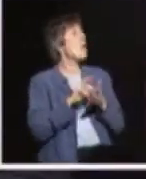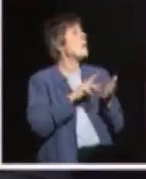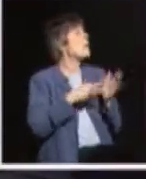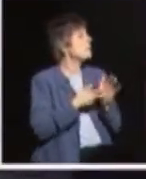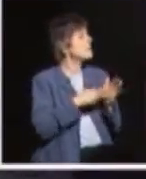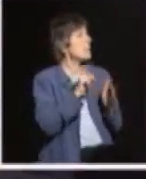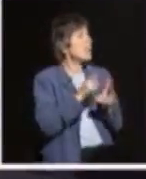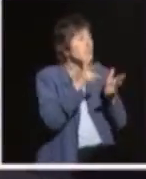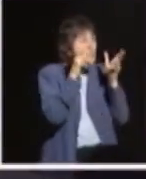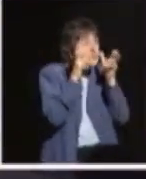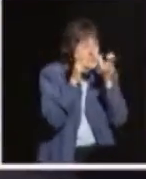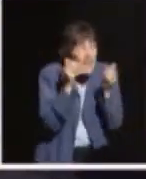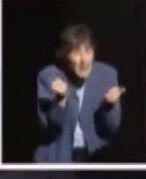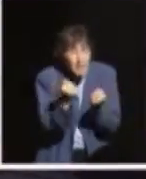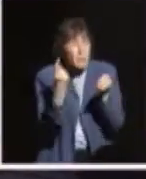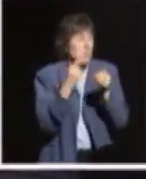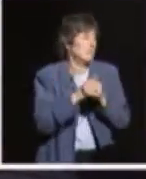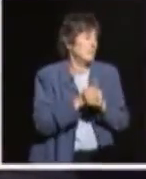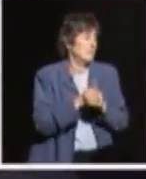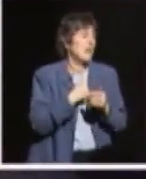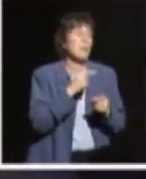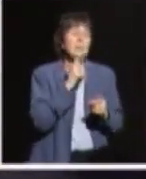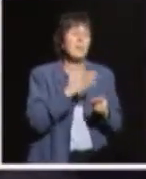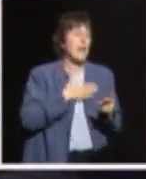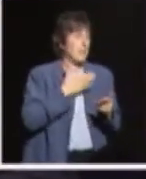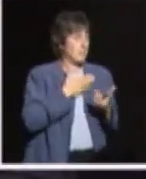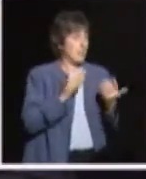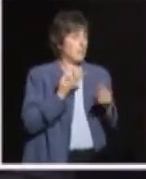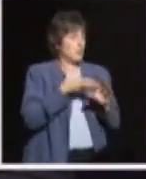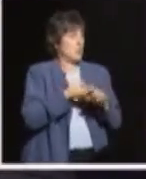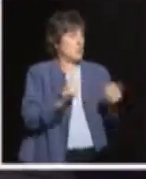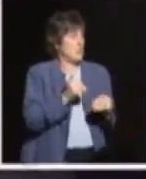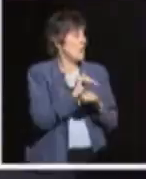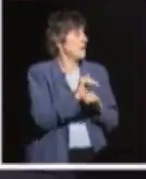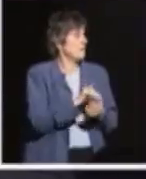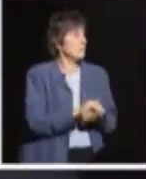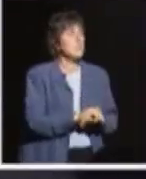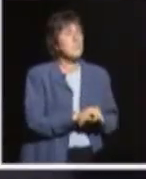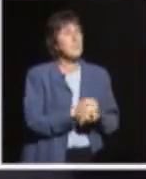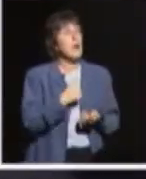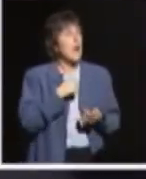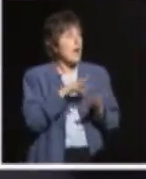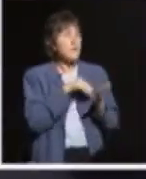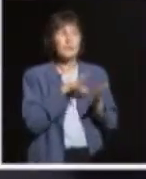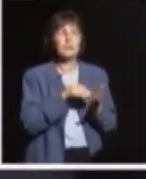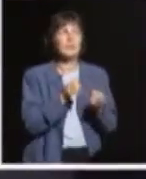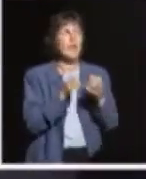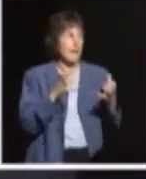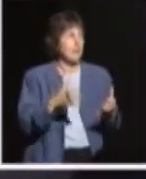in the community. I, for one, am very happy to have taken part in this forum because I learned a lot.